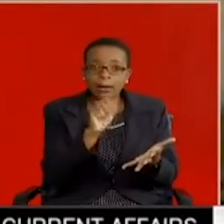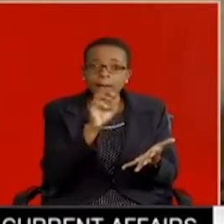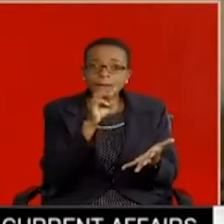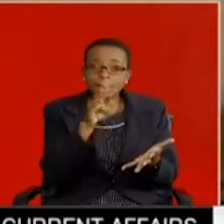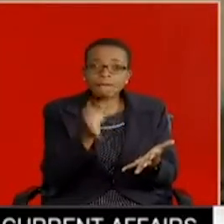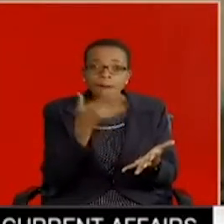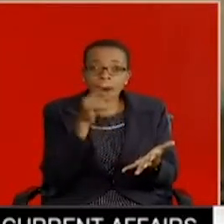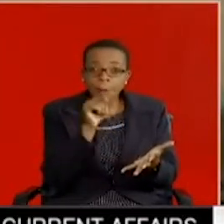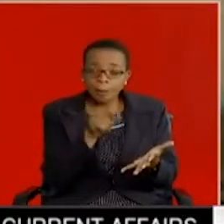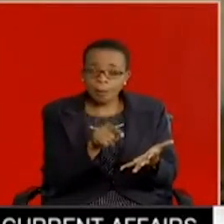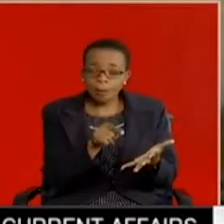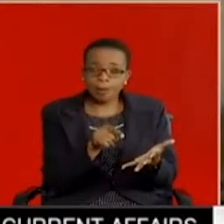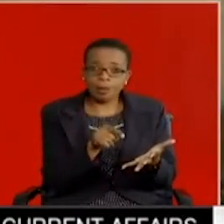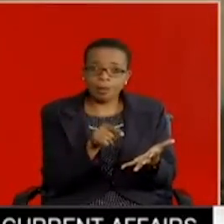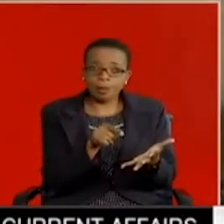national pharmaceutical